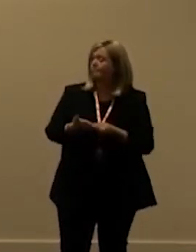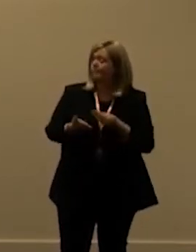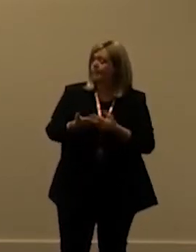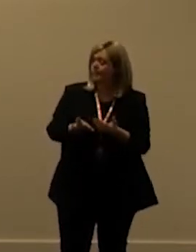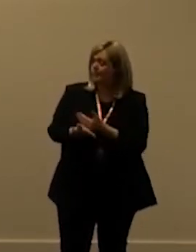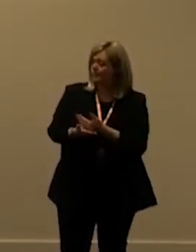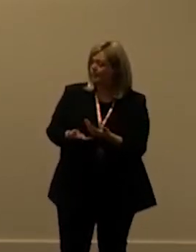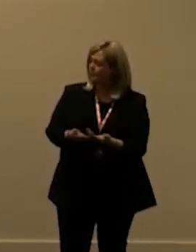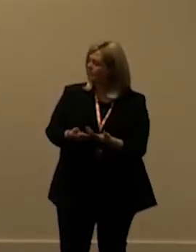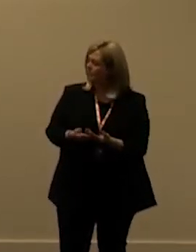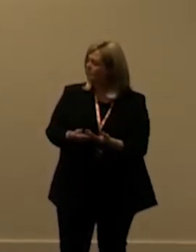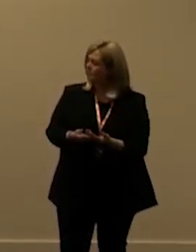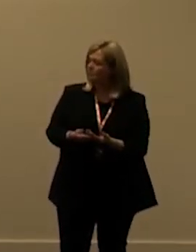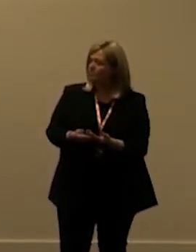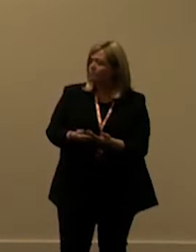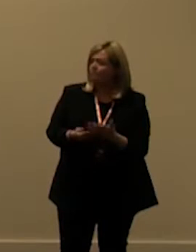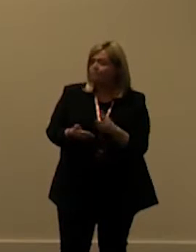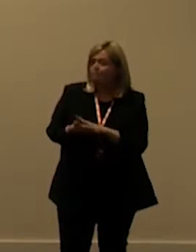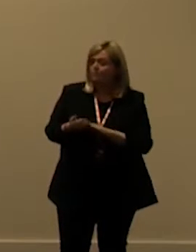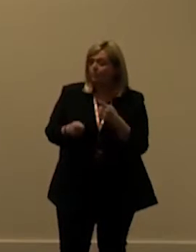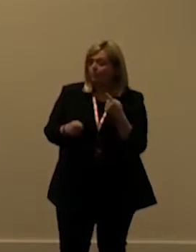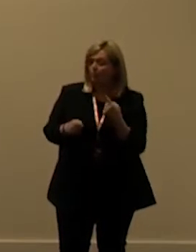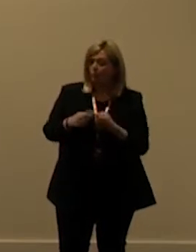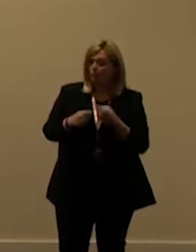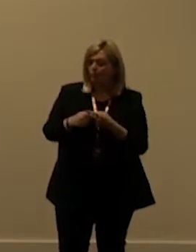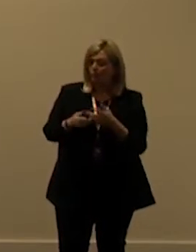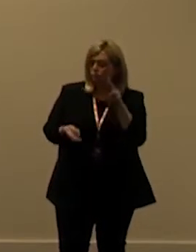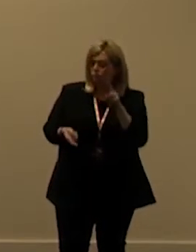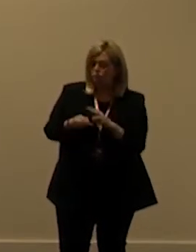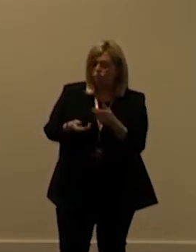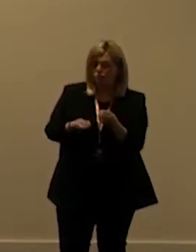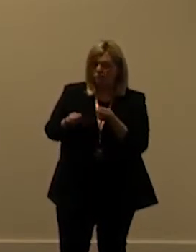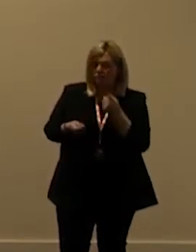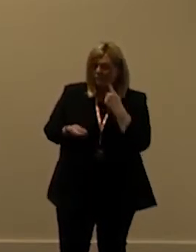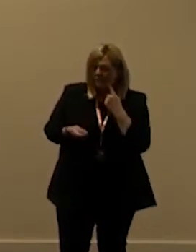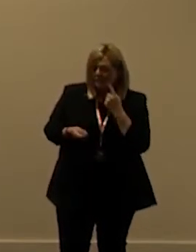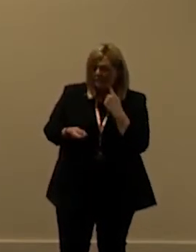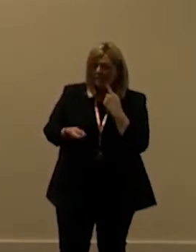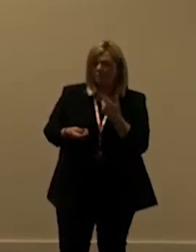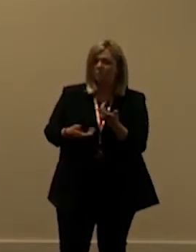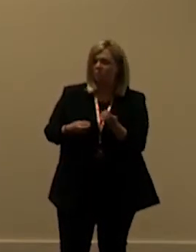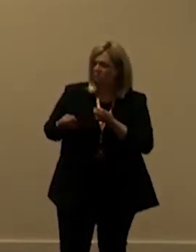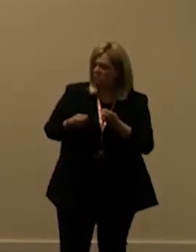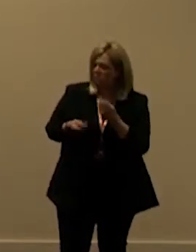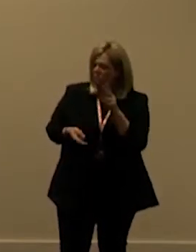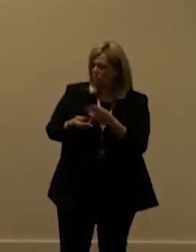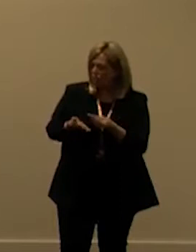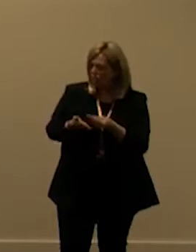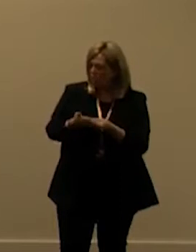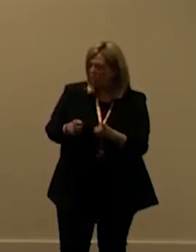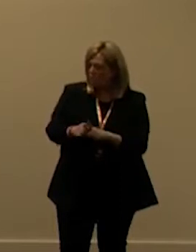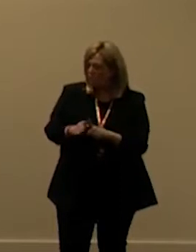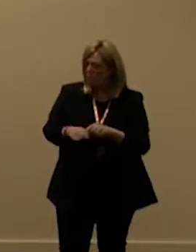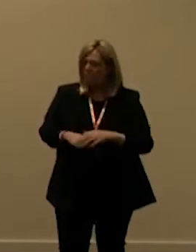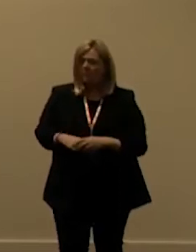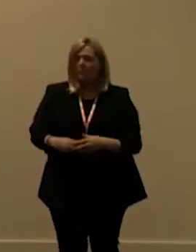idea here is that if you're making it easier, you're making it quicker, you're reducing management overhead, we can basically reduce the costs associated with it.